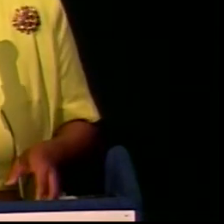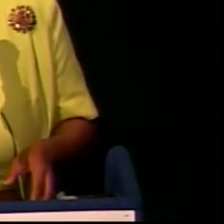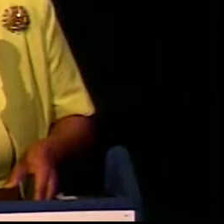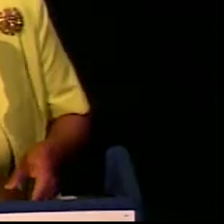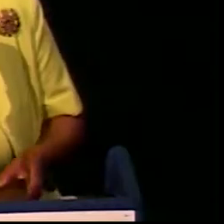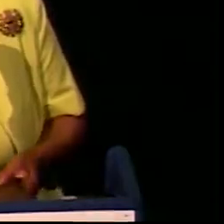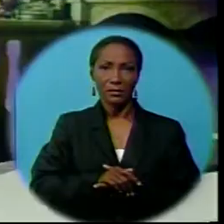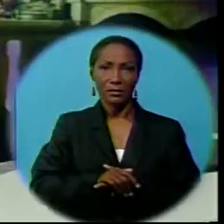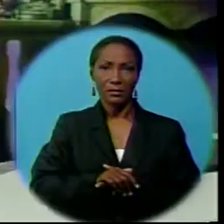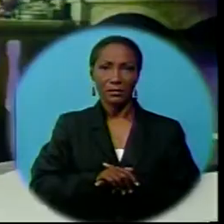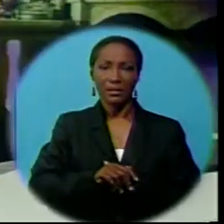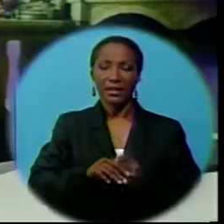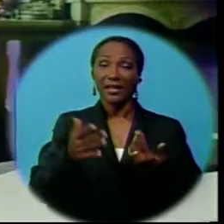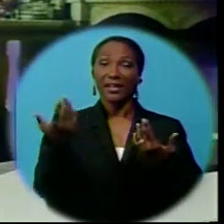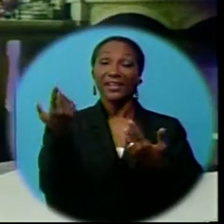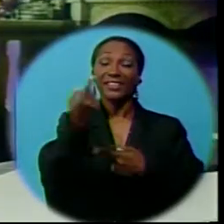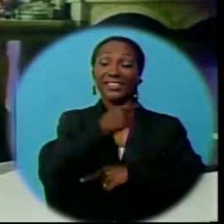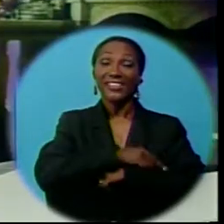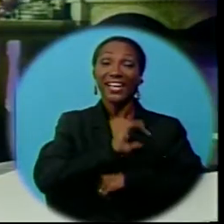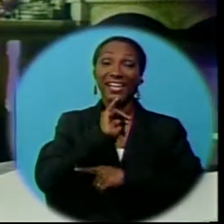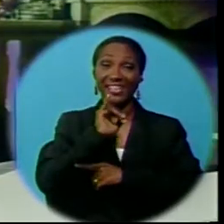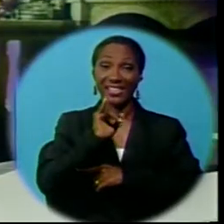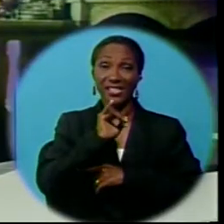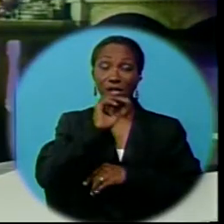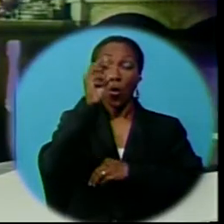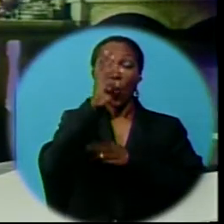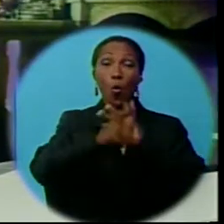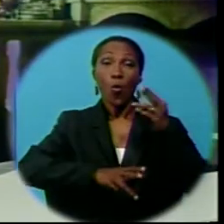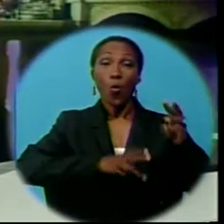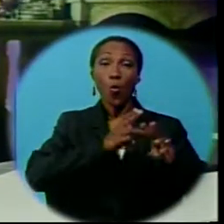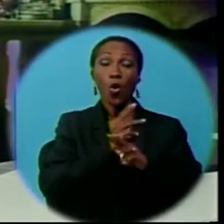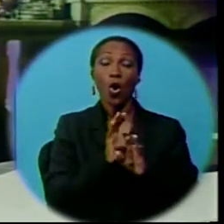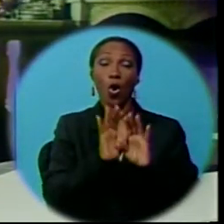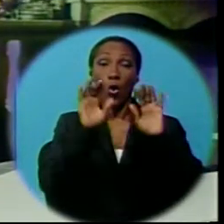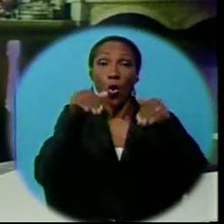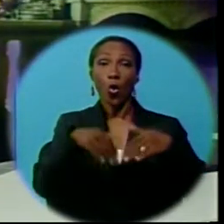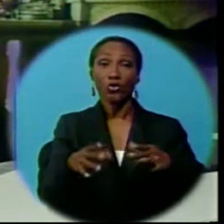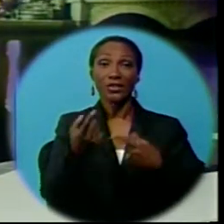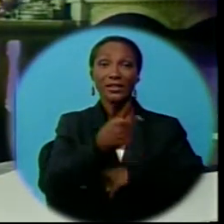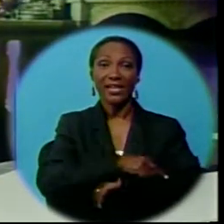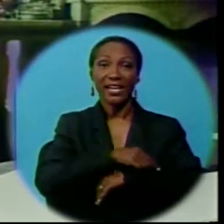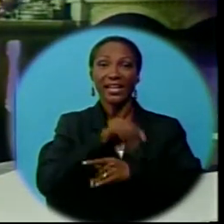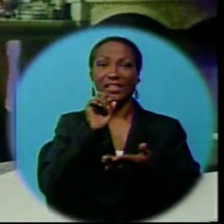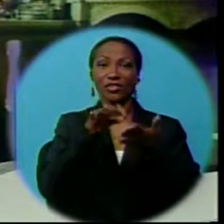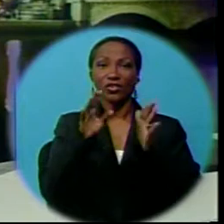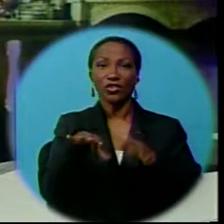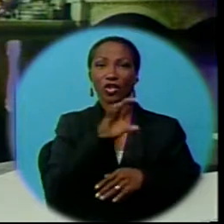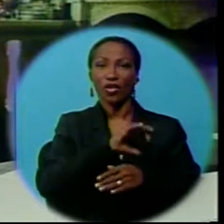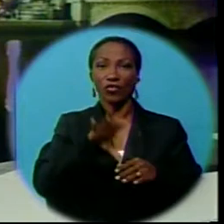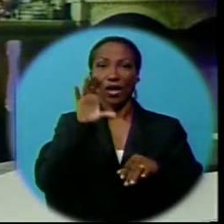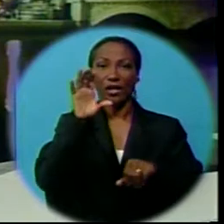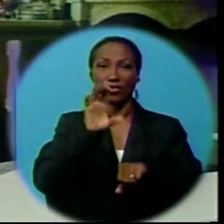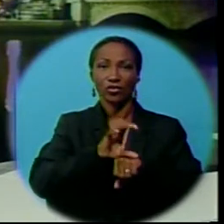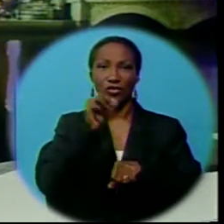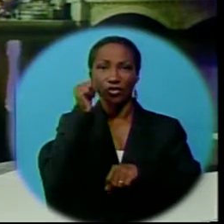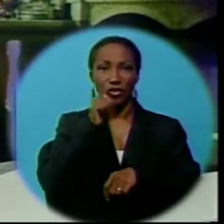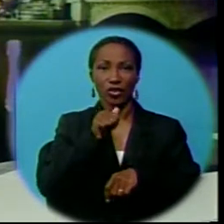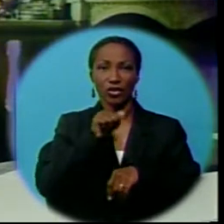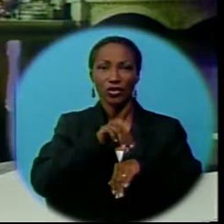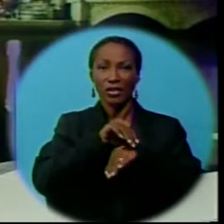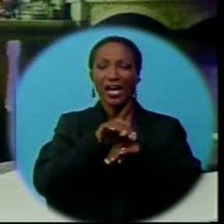picture. Well, today is World Oceans Day, and the students of the Christchurch Girls' School have been left swimming